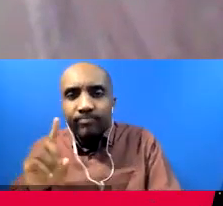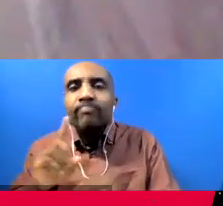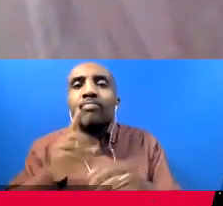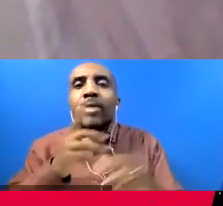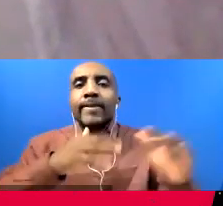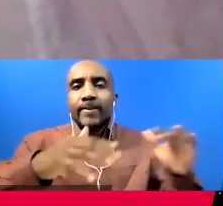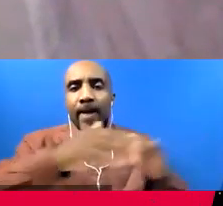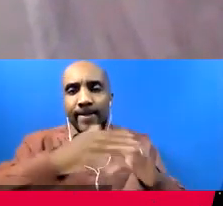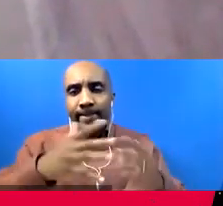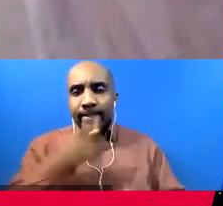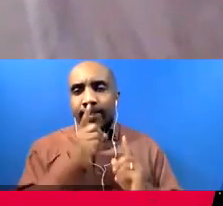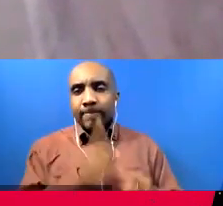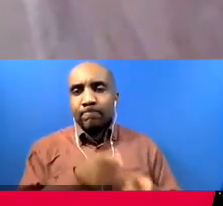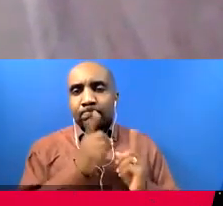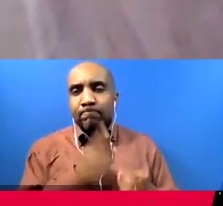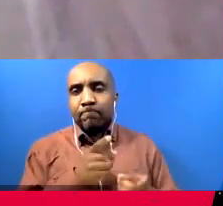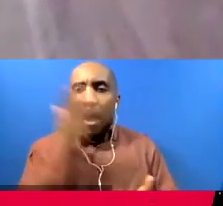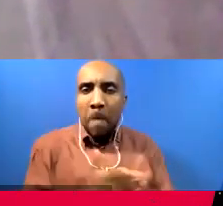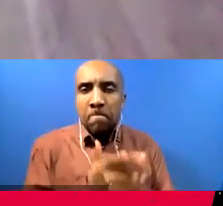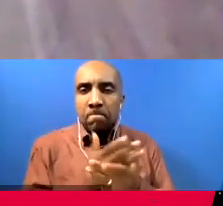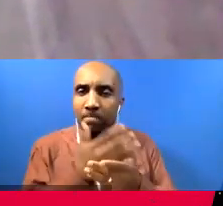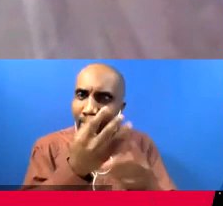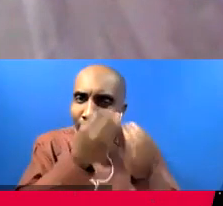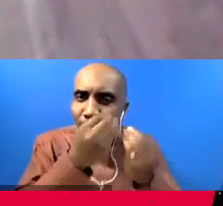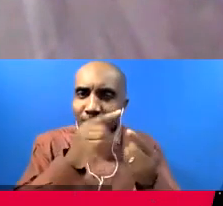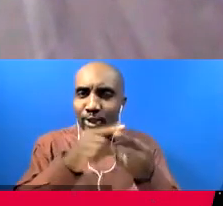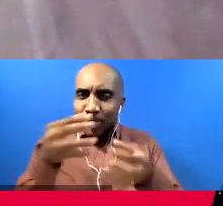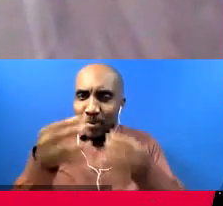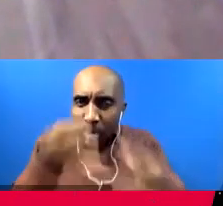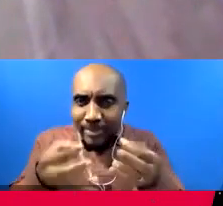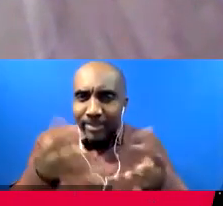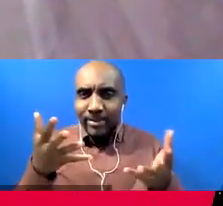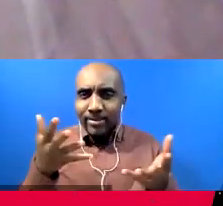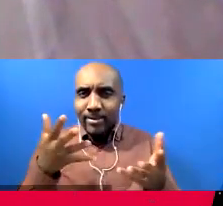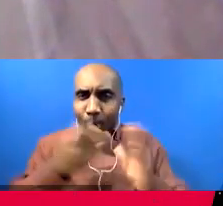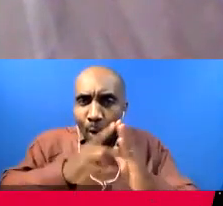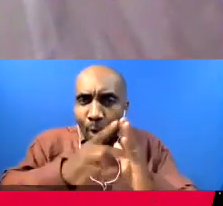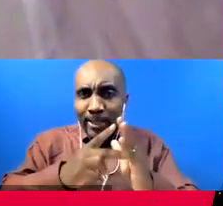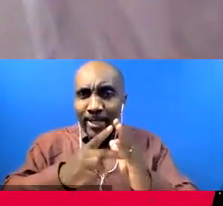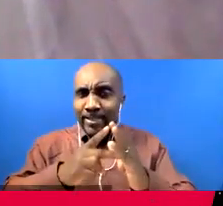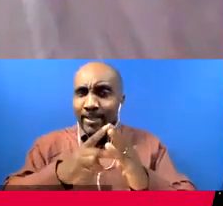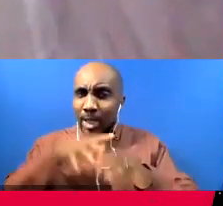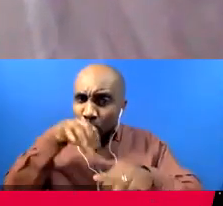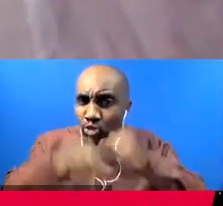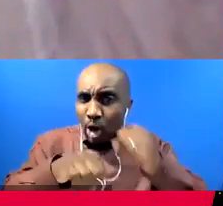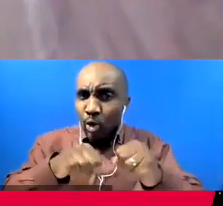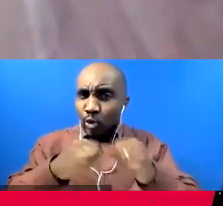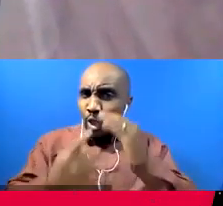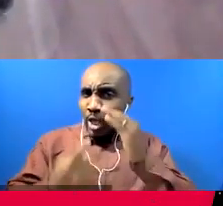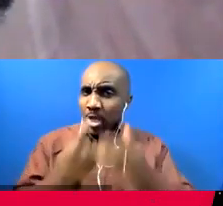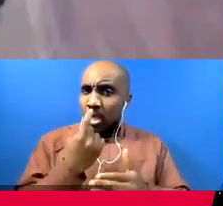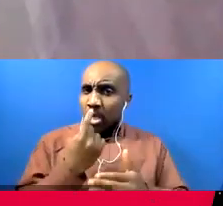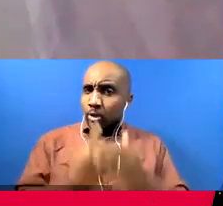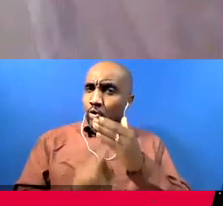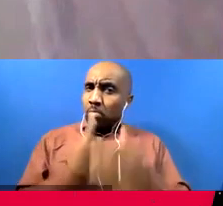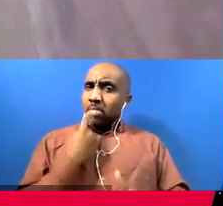from the streets. That's where I received my true education in politics and in organizing, in knowing how to